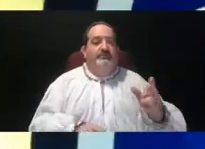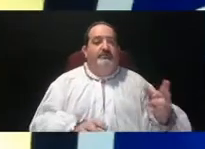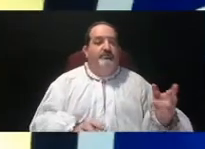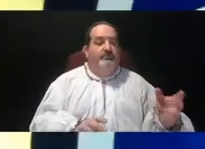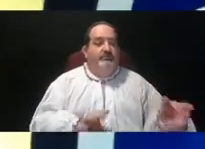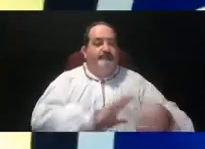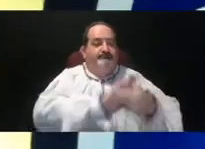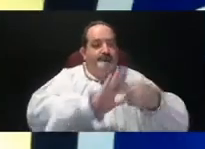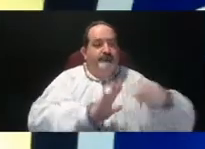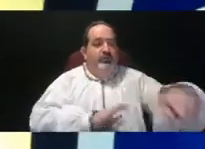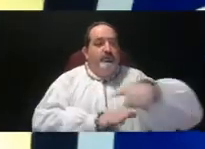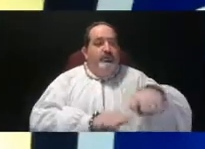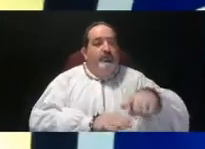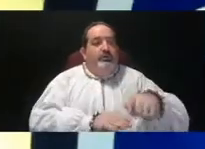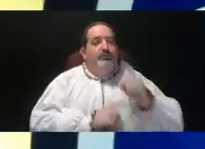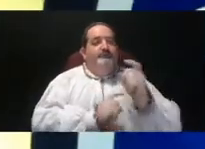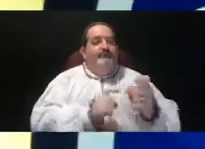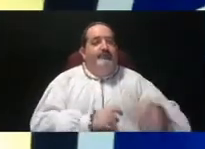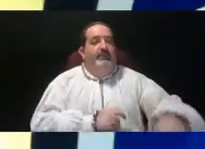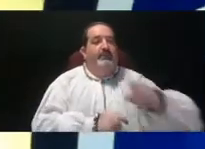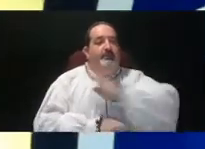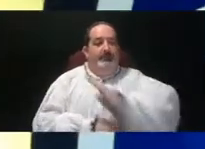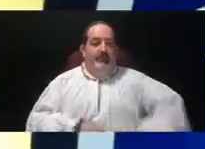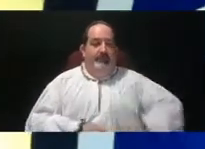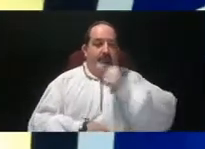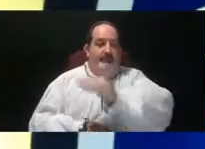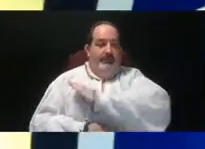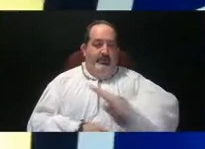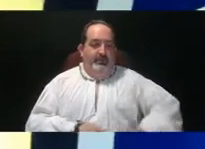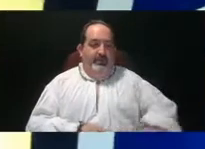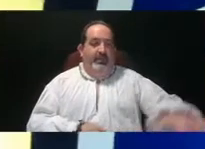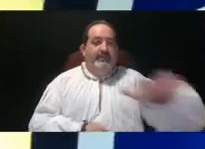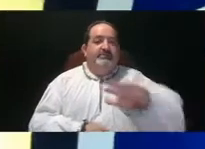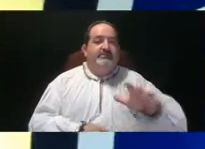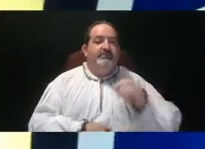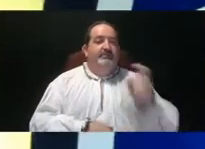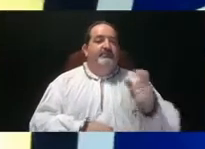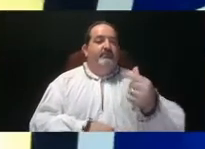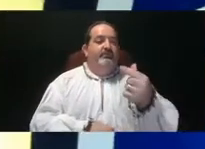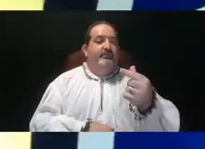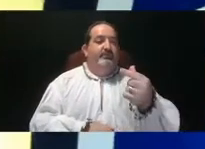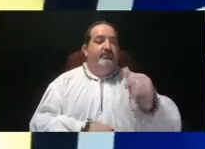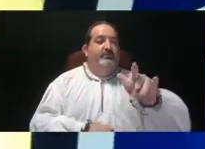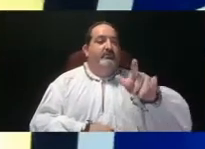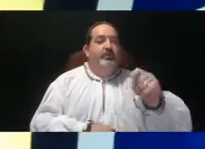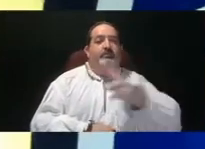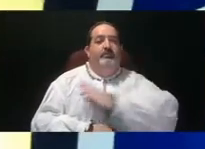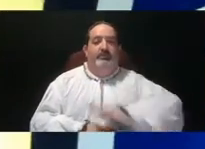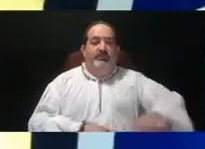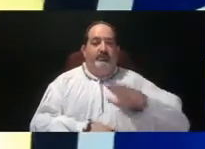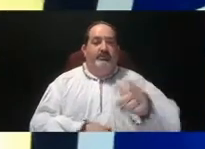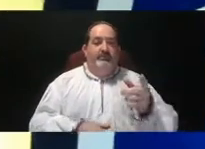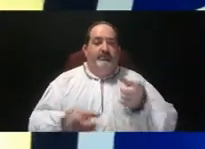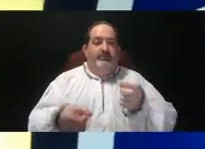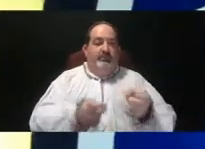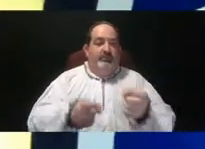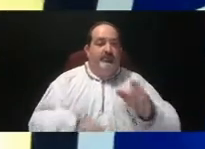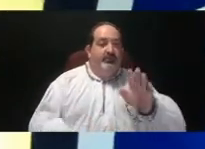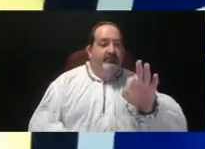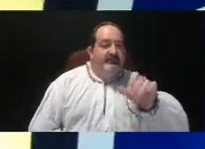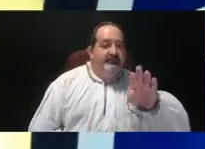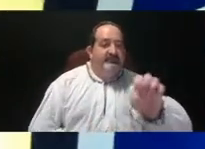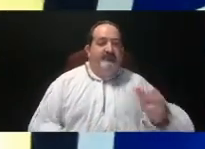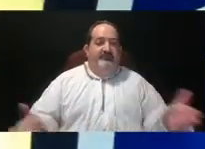and Baroness, and grant unto you the barony of Gyldenholt, to hold as a fief from our hands. Will you accept